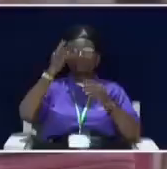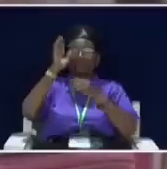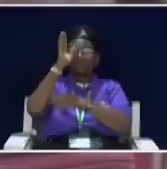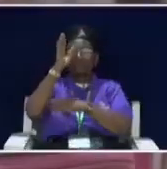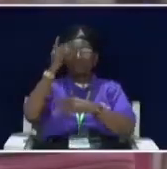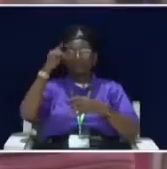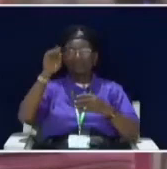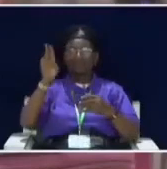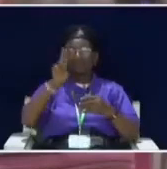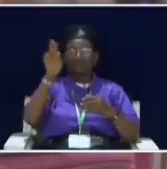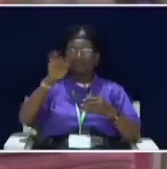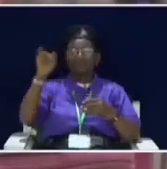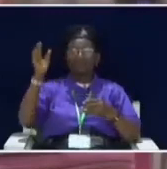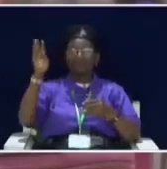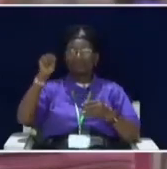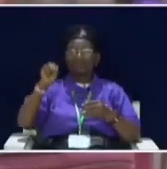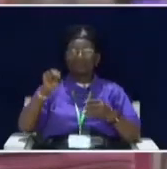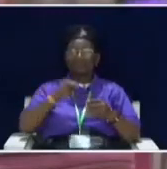And